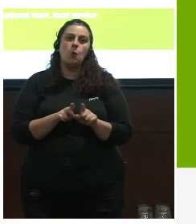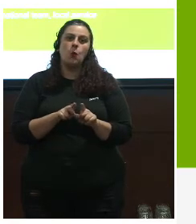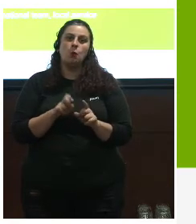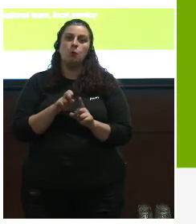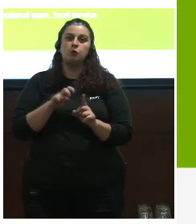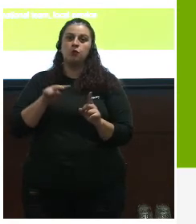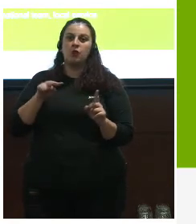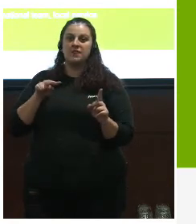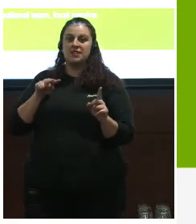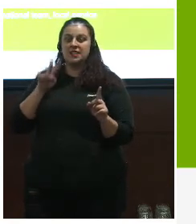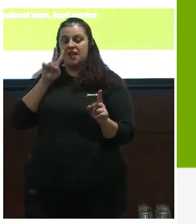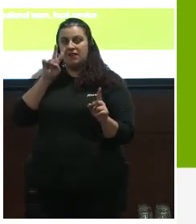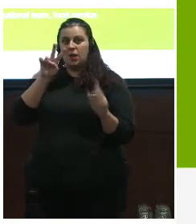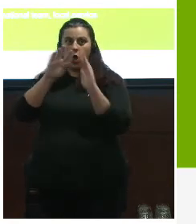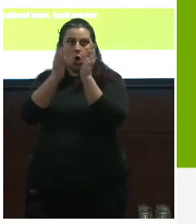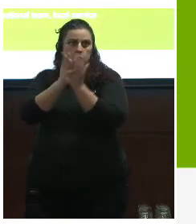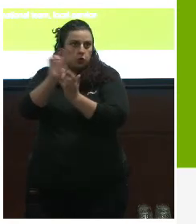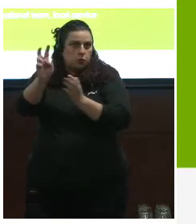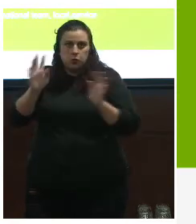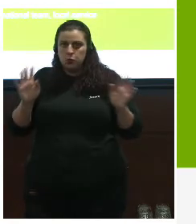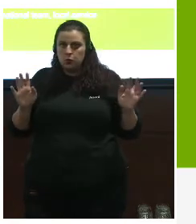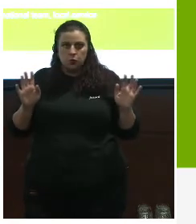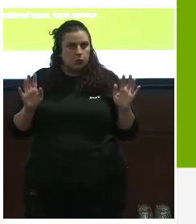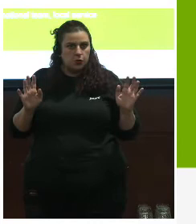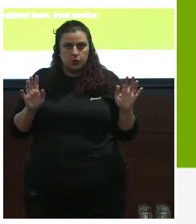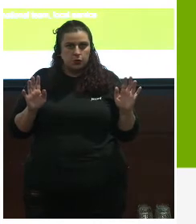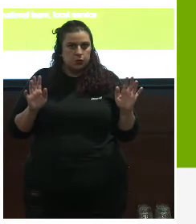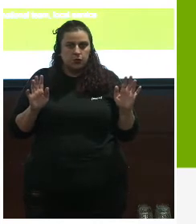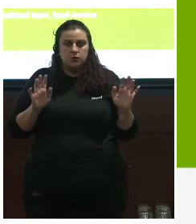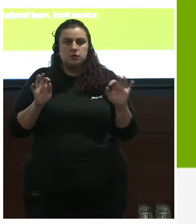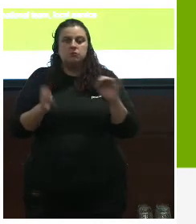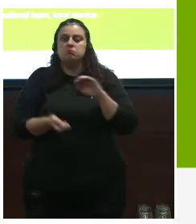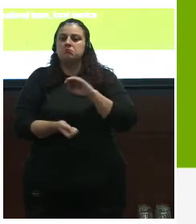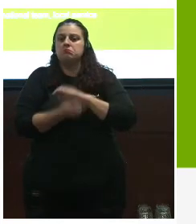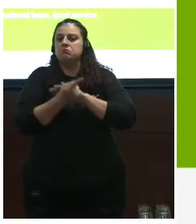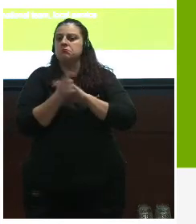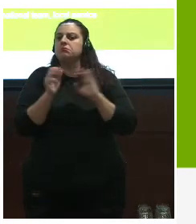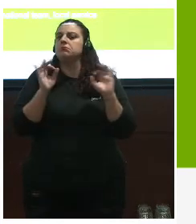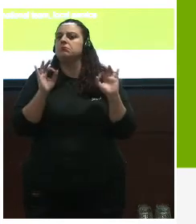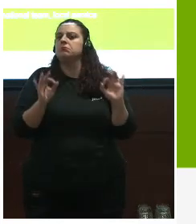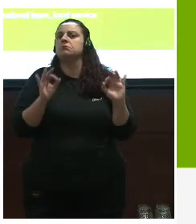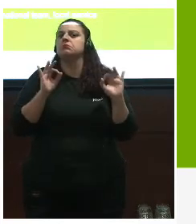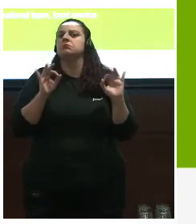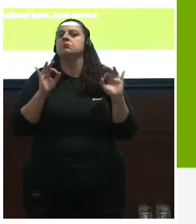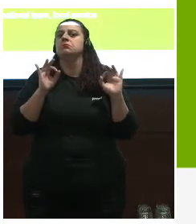have created, or basically signed up some findings, which we have noticed over the past 2 years.